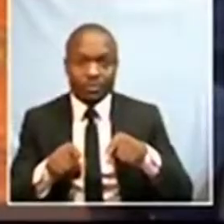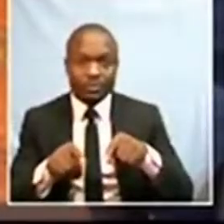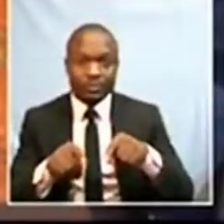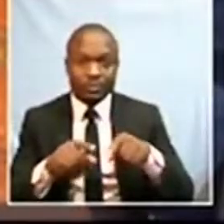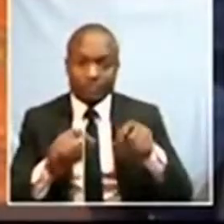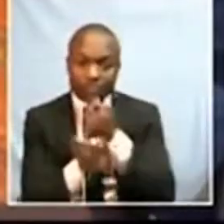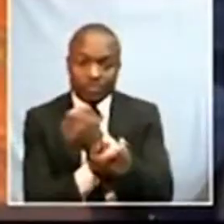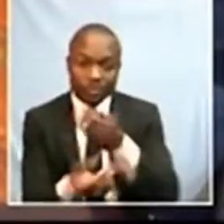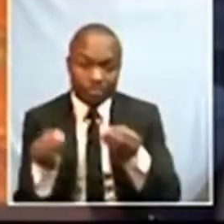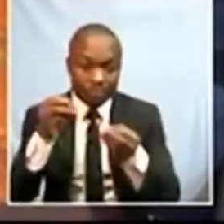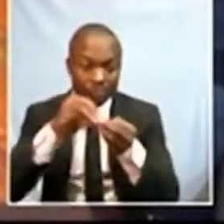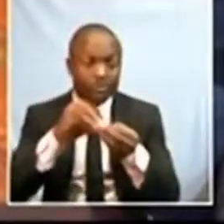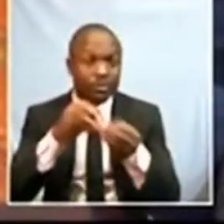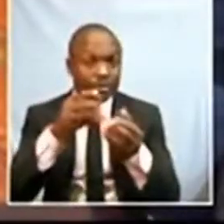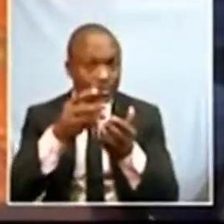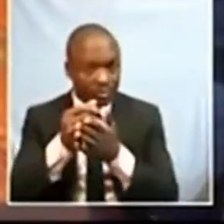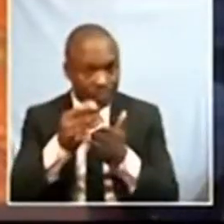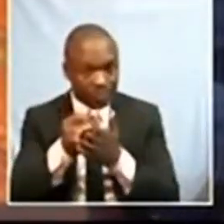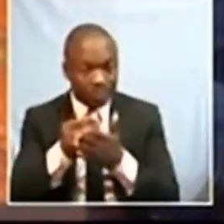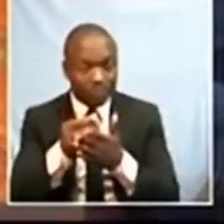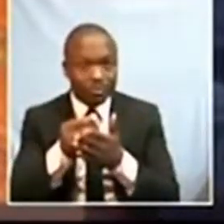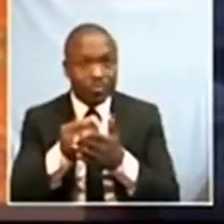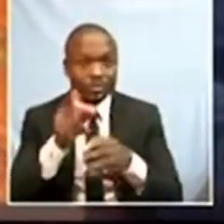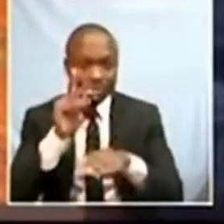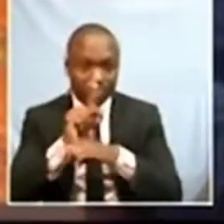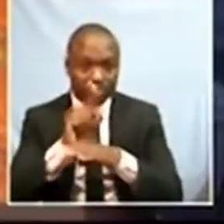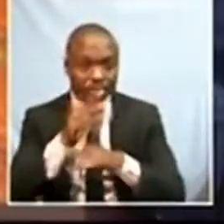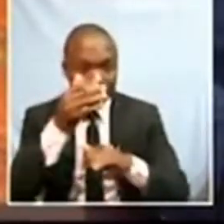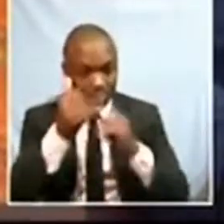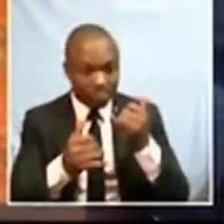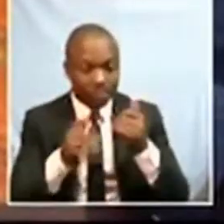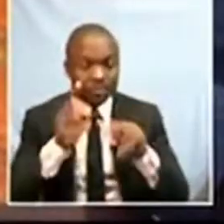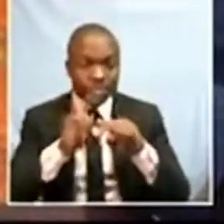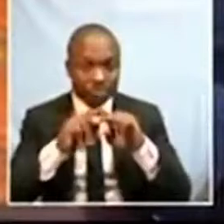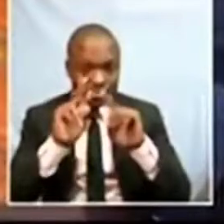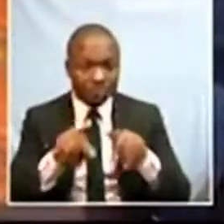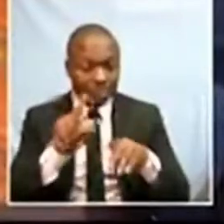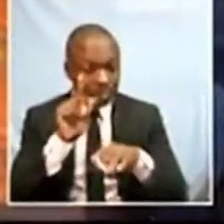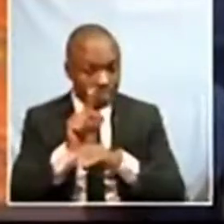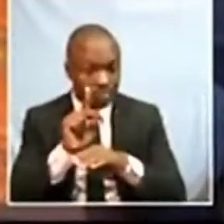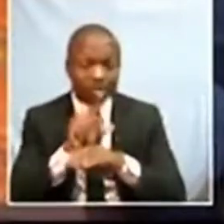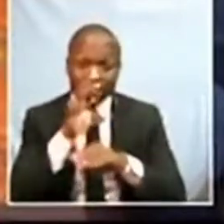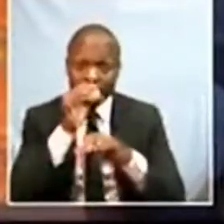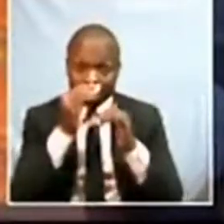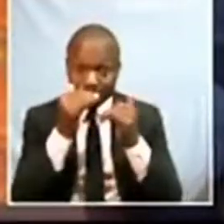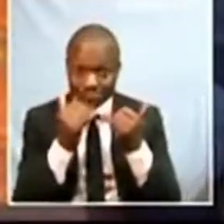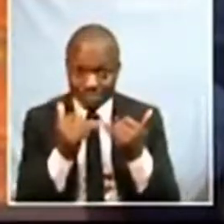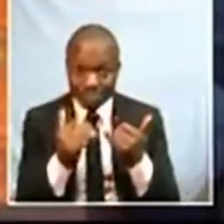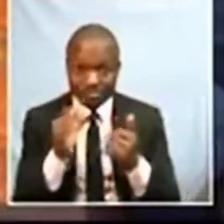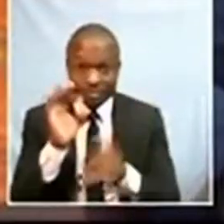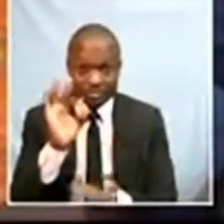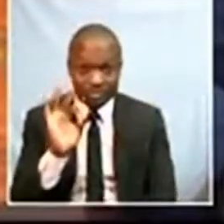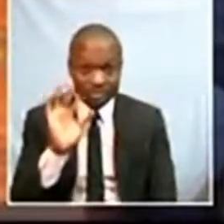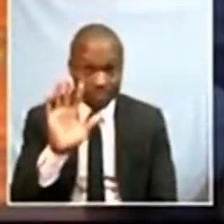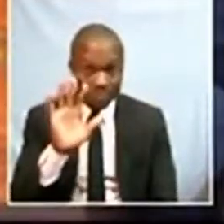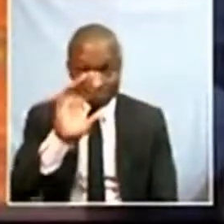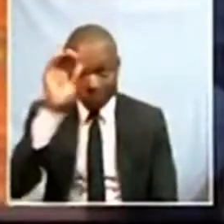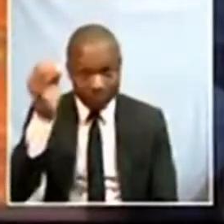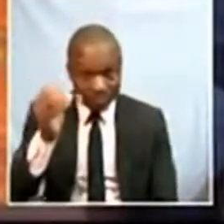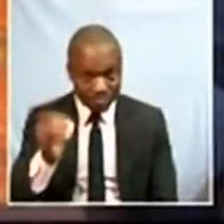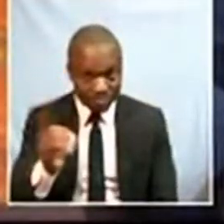to add more funding to the project so that the projects can complete. And Chair, the projects as we speak are at